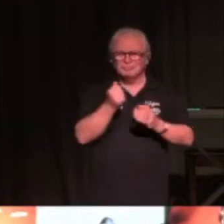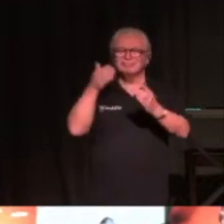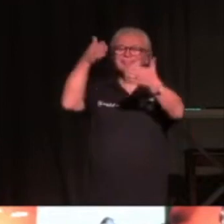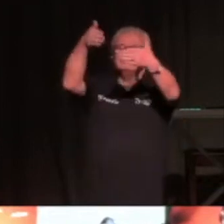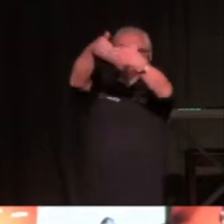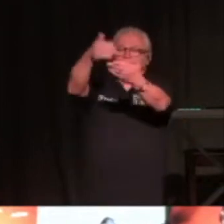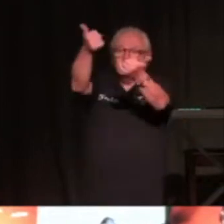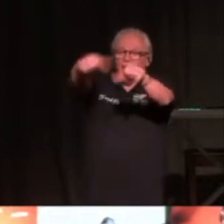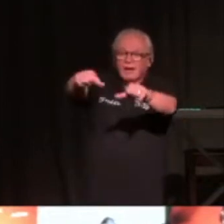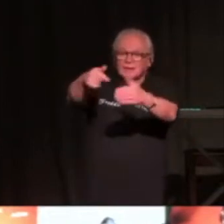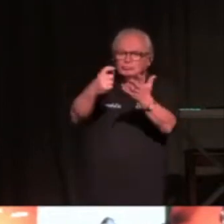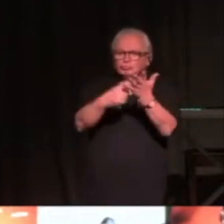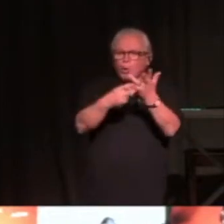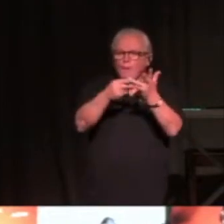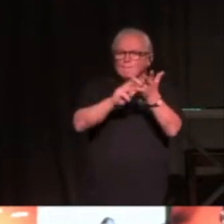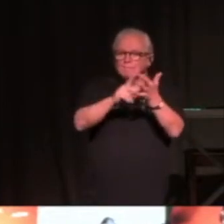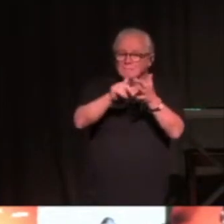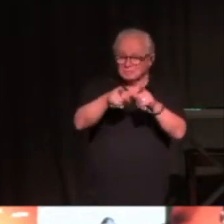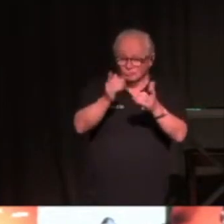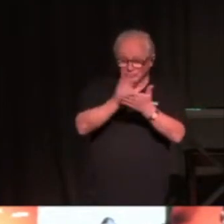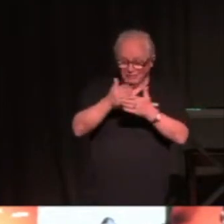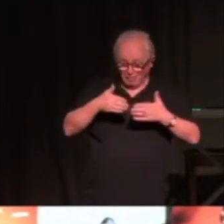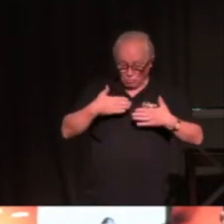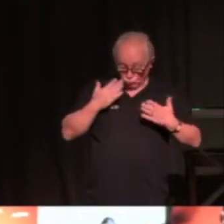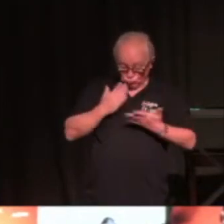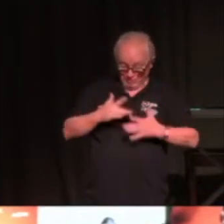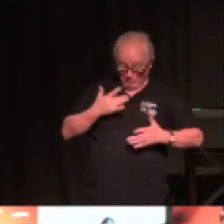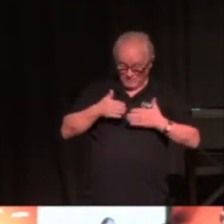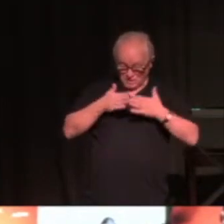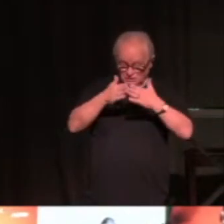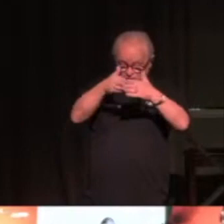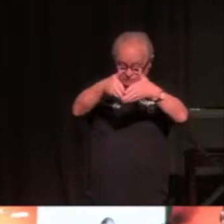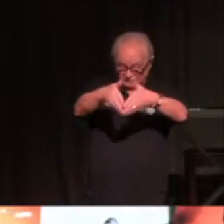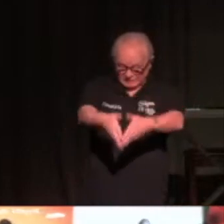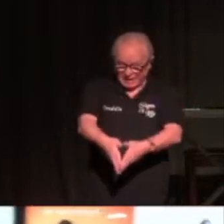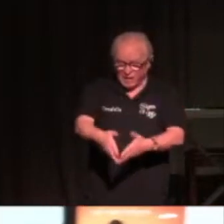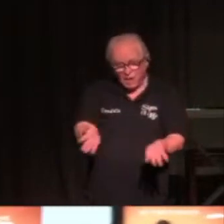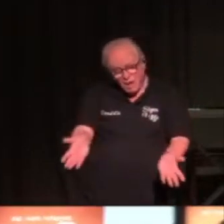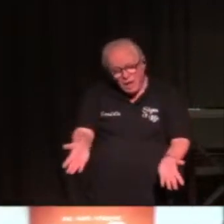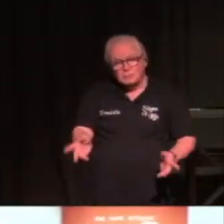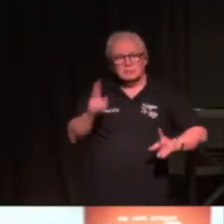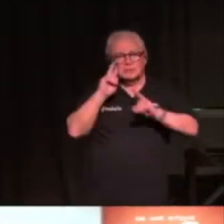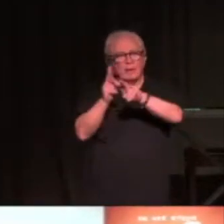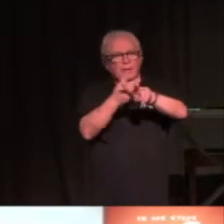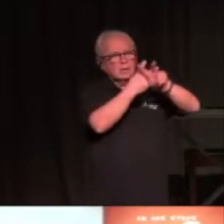sinking. And so let's read together Acts 27, verse 21 to 26. It should come up on the screen.